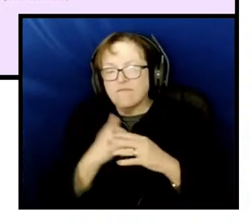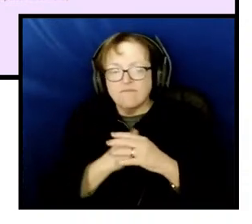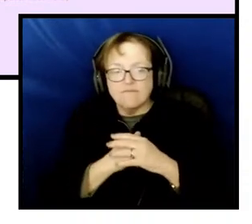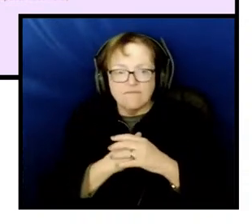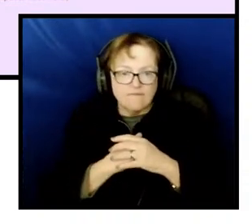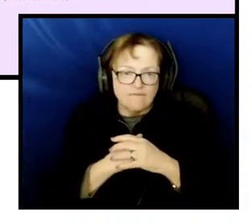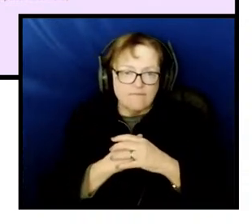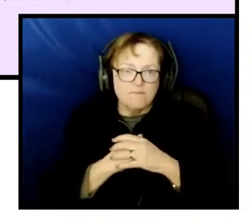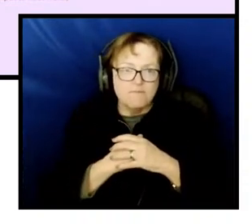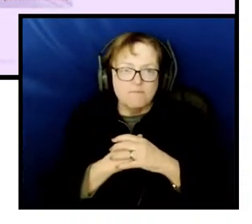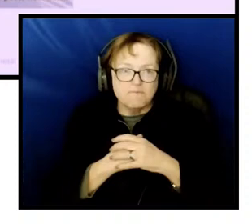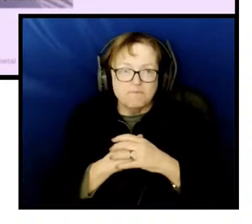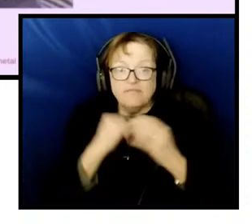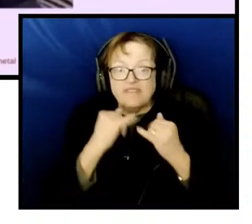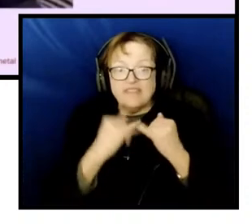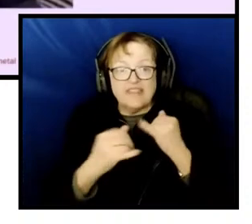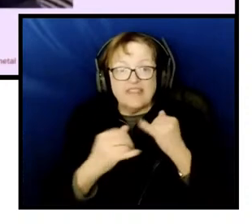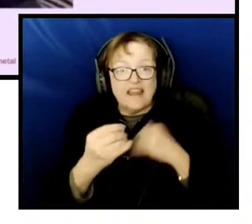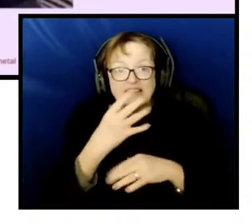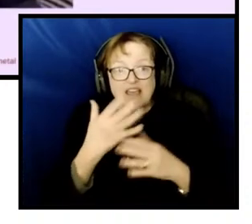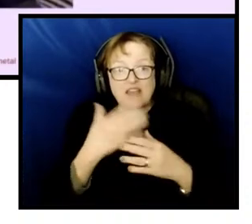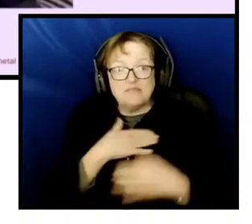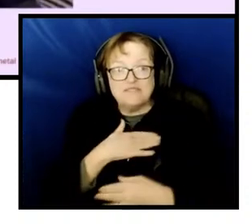into the last slide.